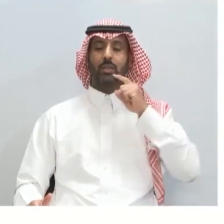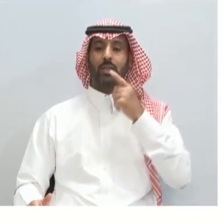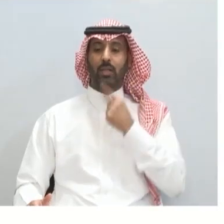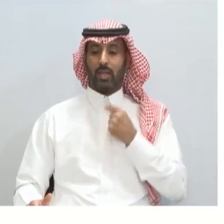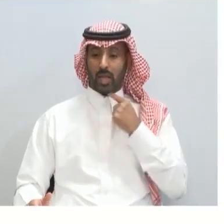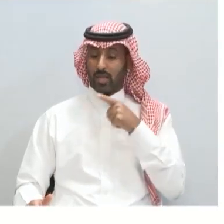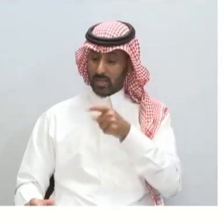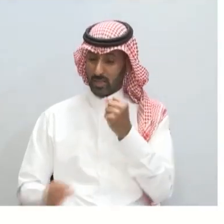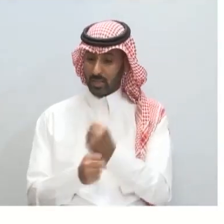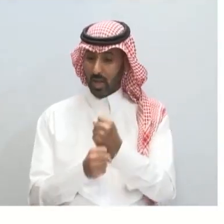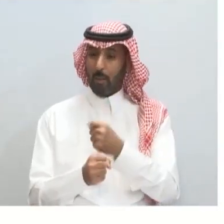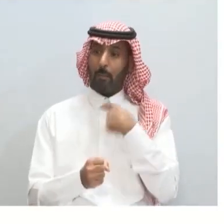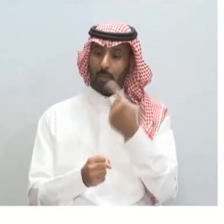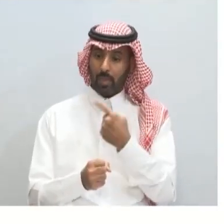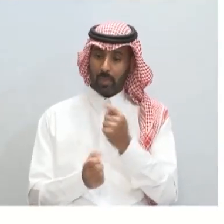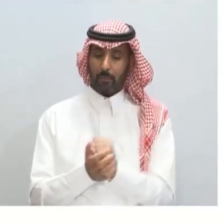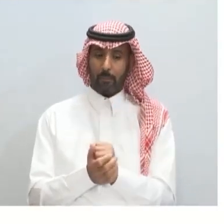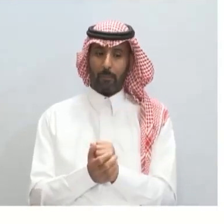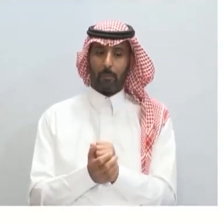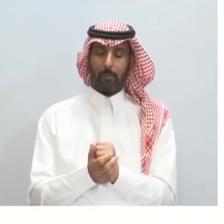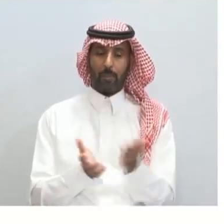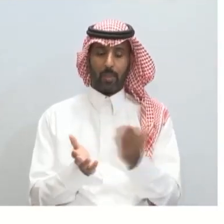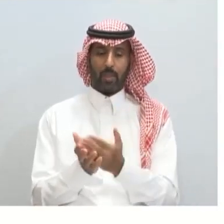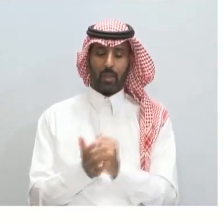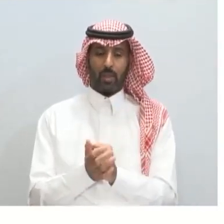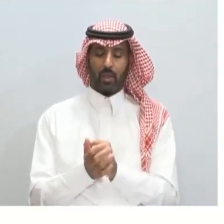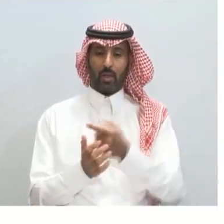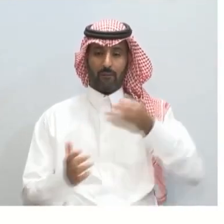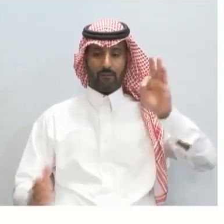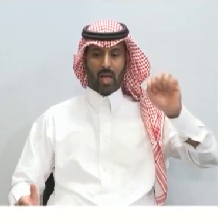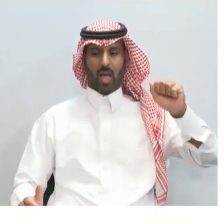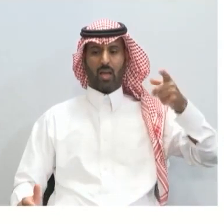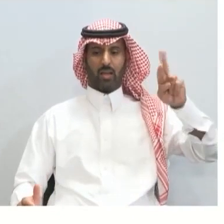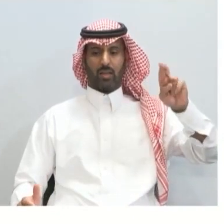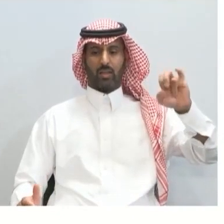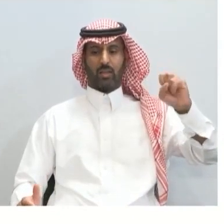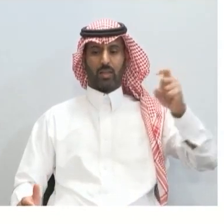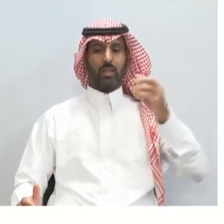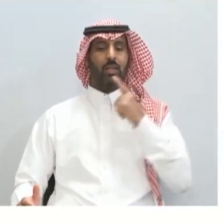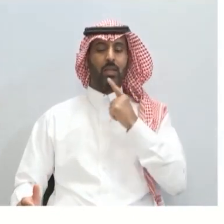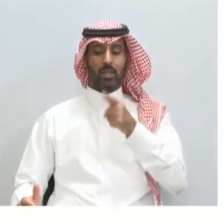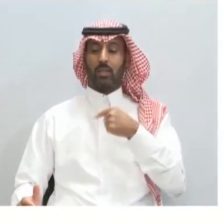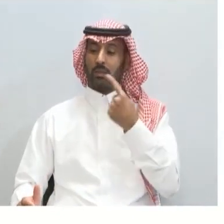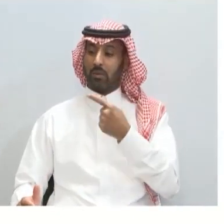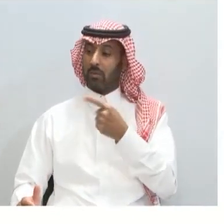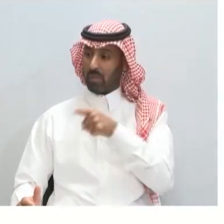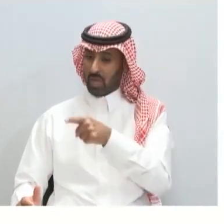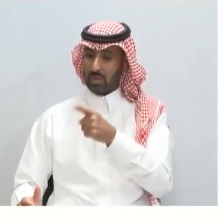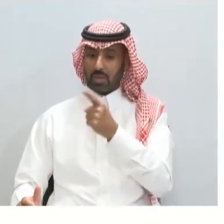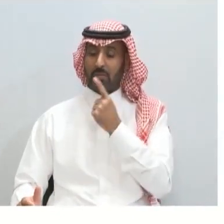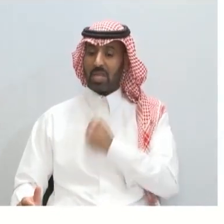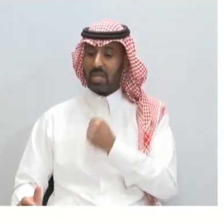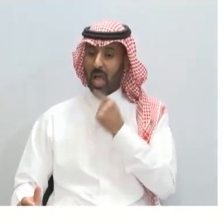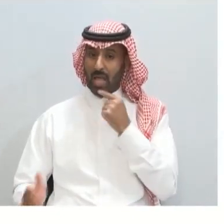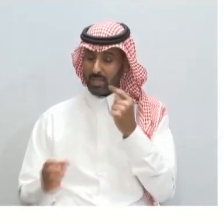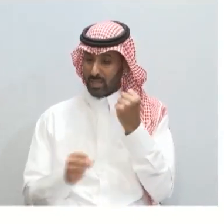talking as though yes Faris is talking as though he didn't need the job but he needs